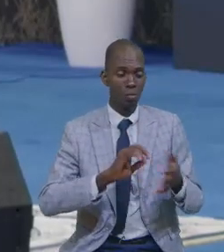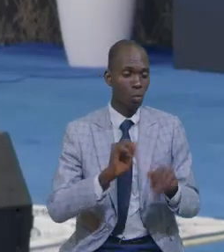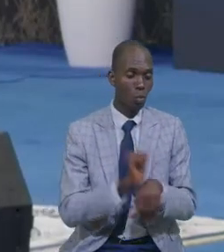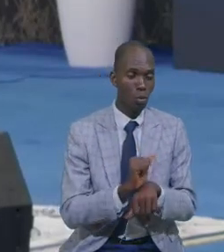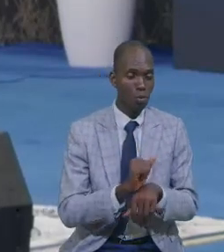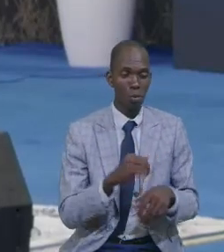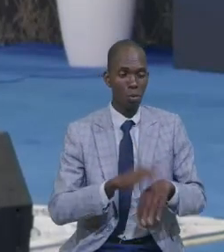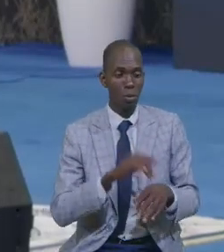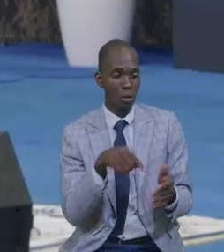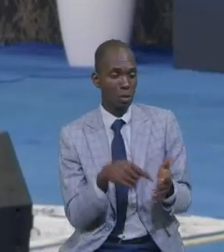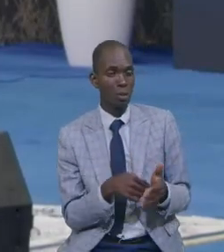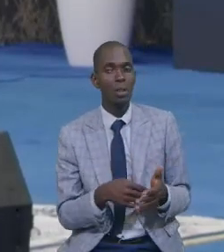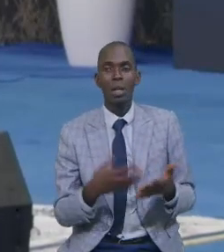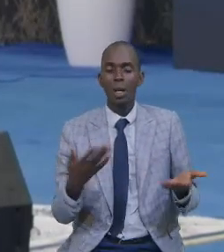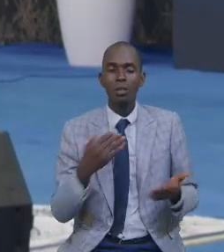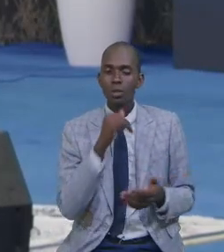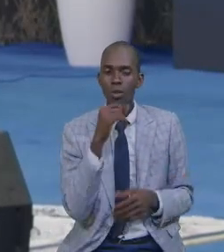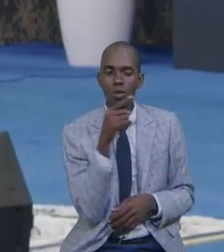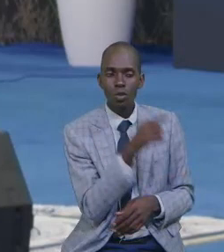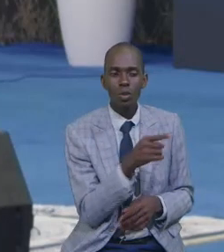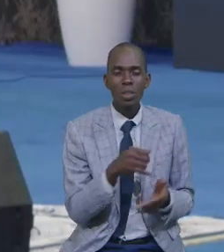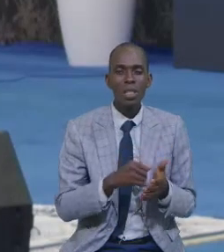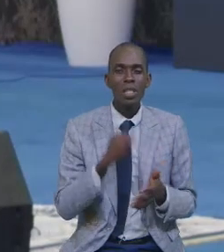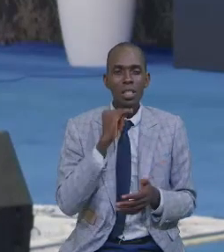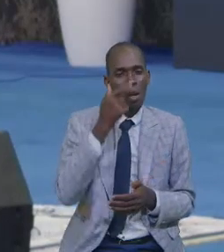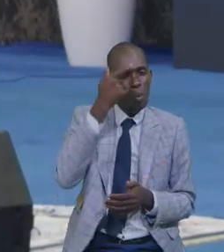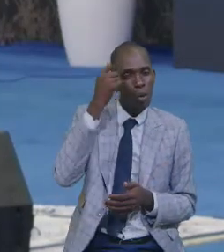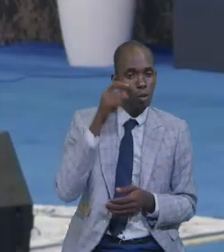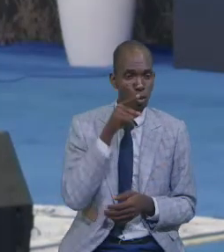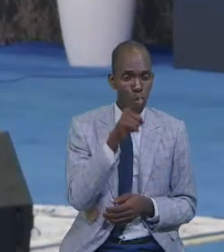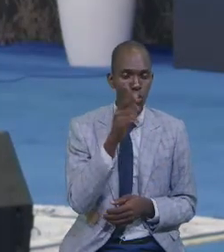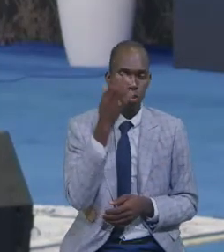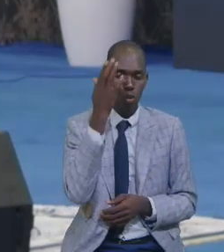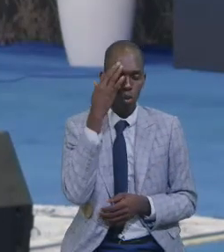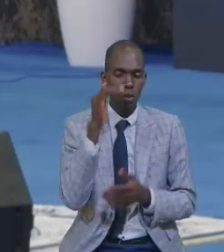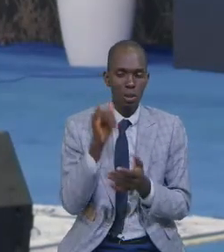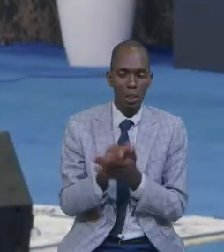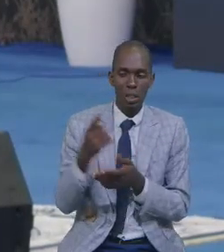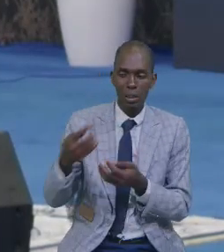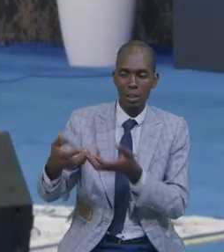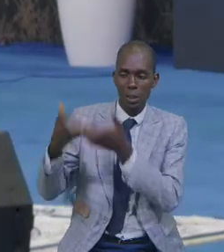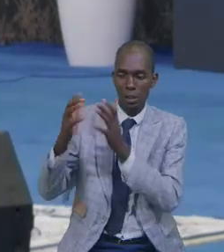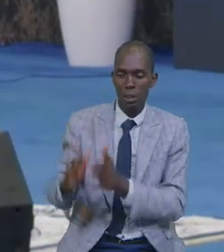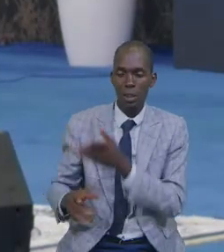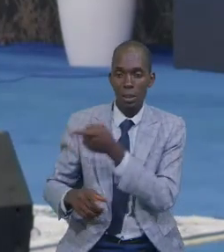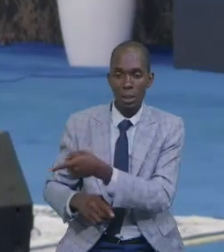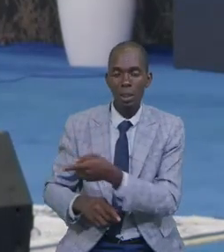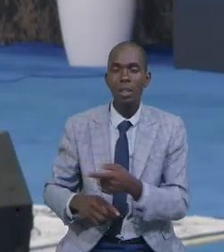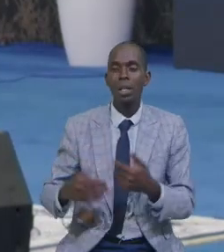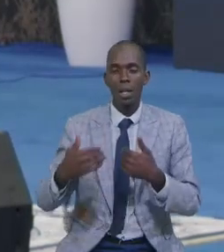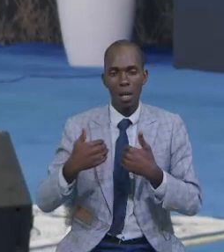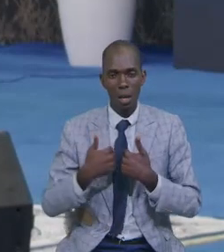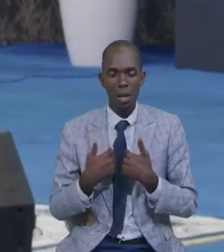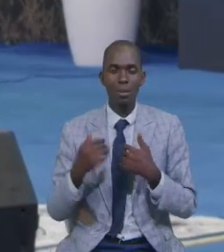again. And it's not you. It's because you know the mechanic, the engineer, you are taking that car